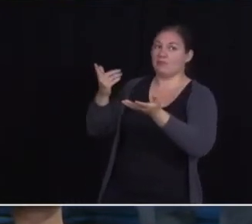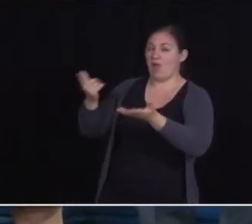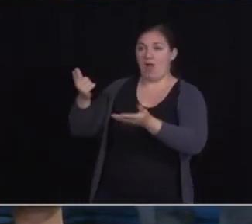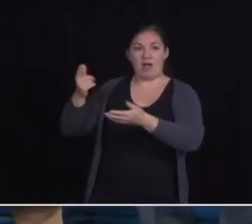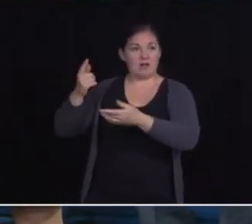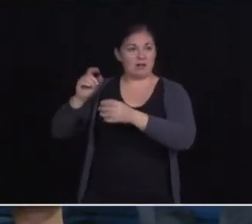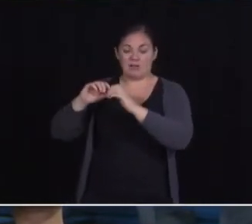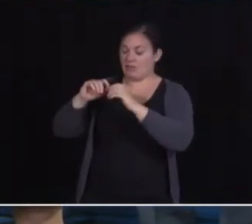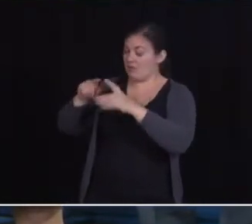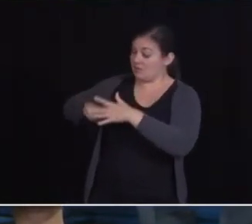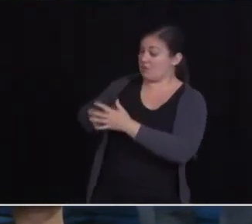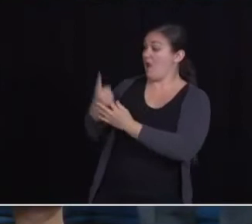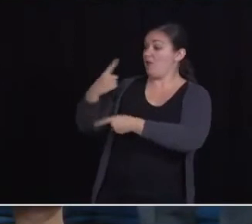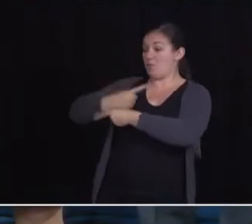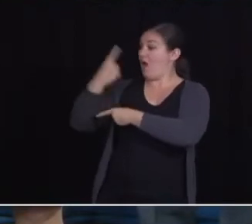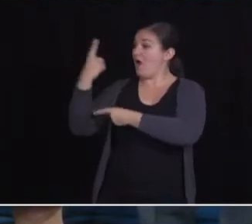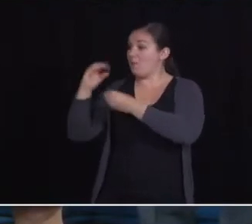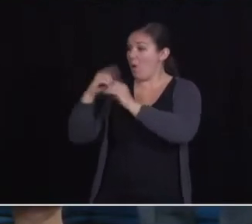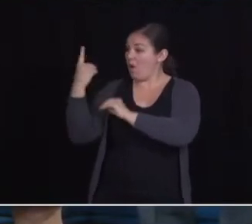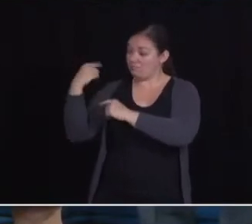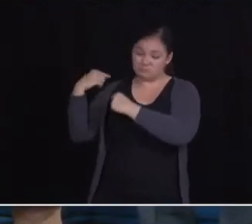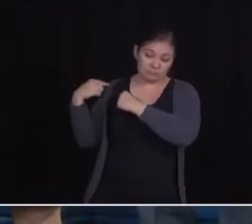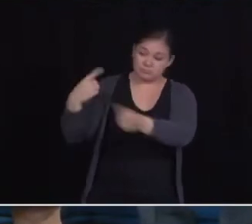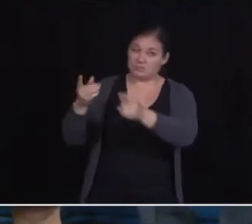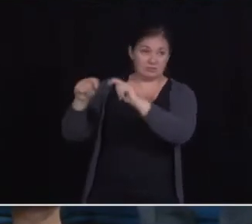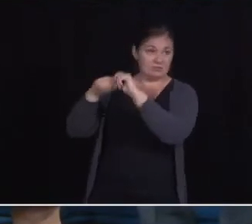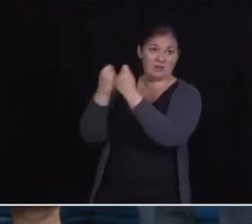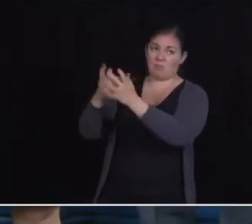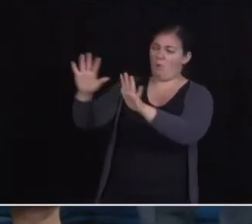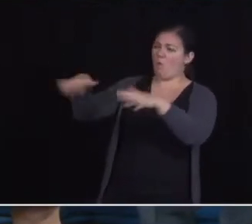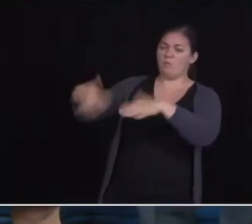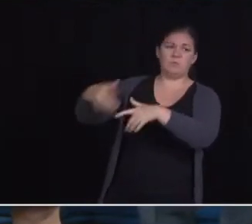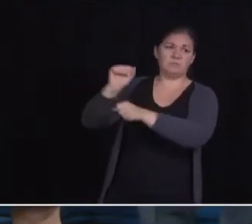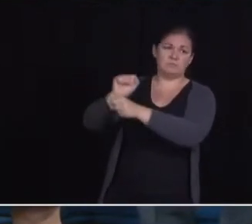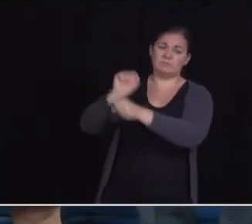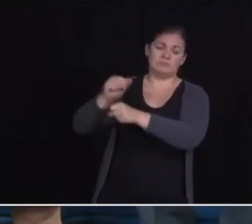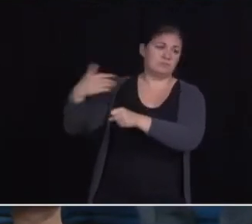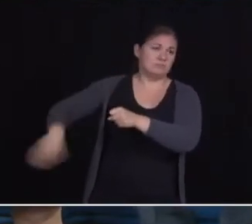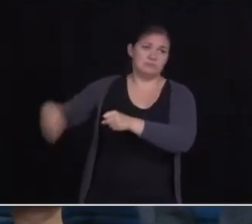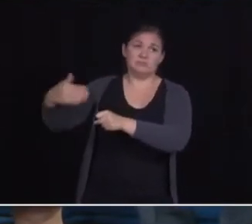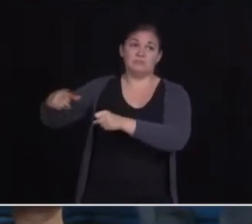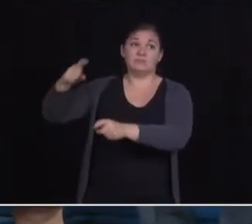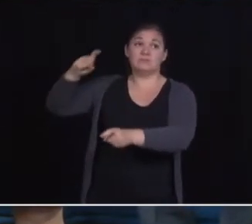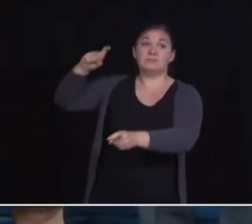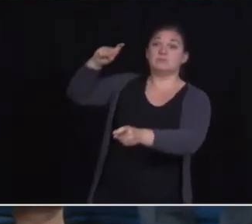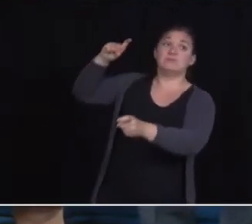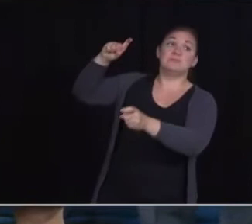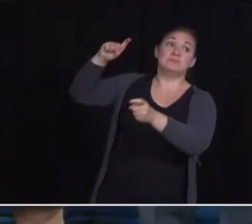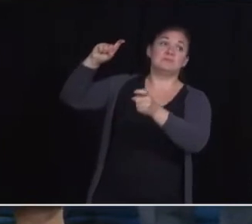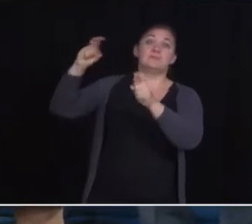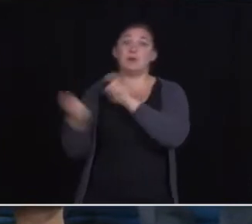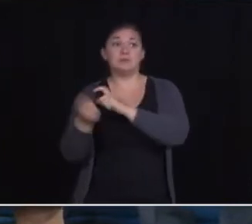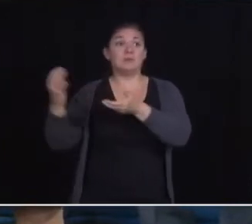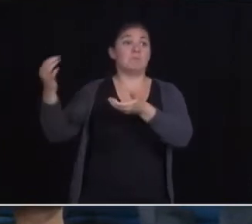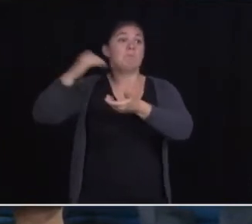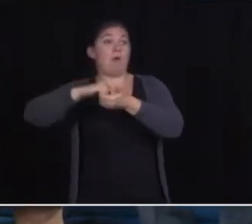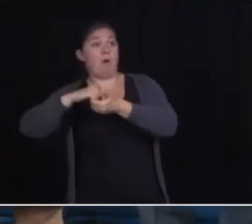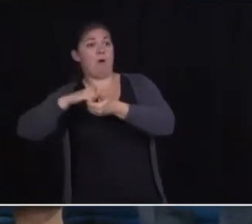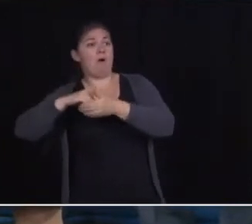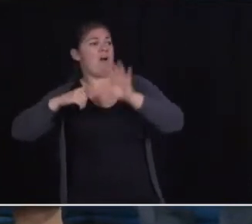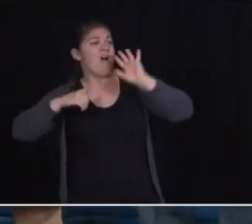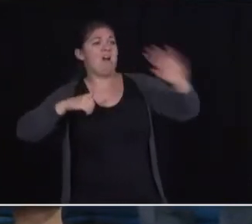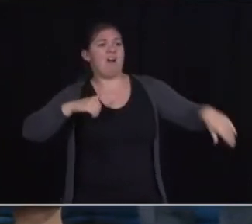to continue relying on Dr. Williams. I don't believe in changing the dance partner in the middle of the dance here. He's been